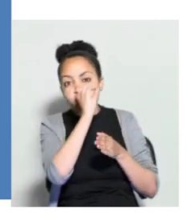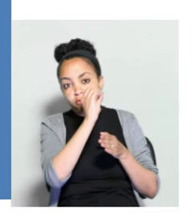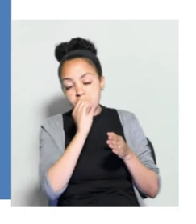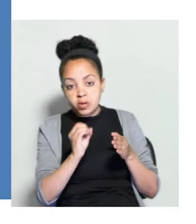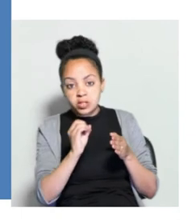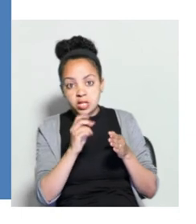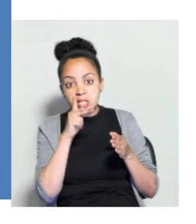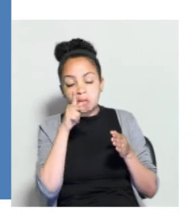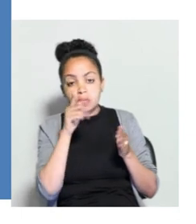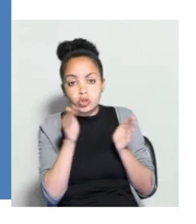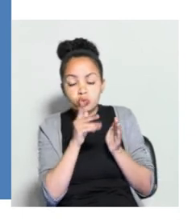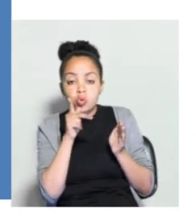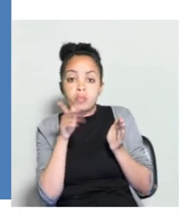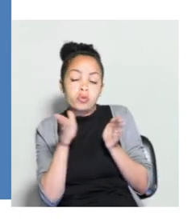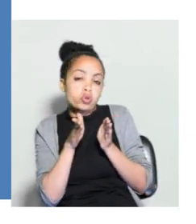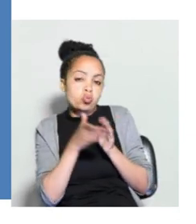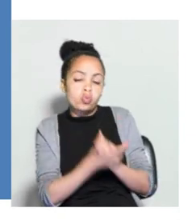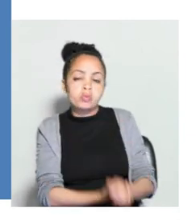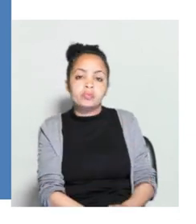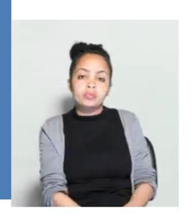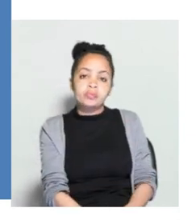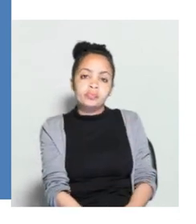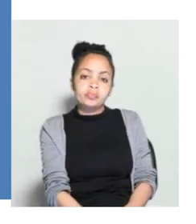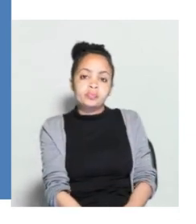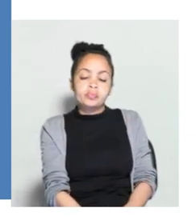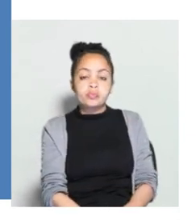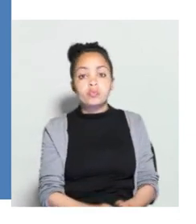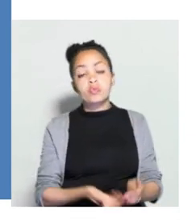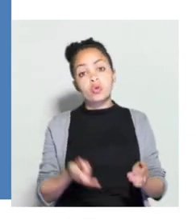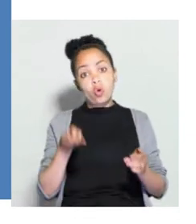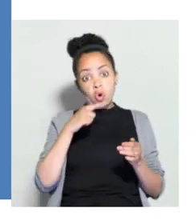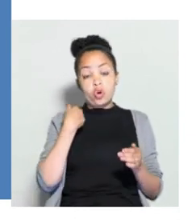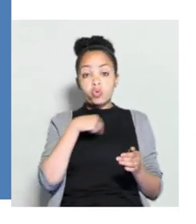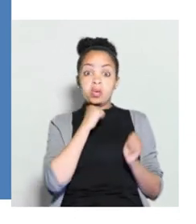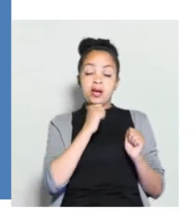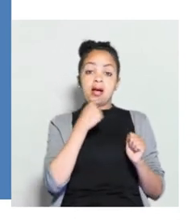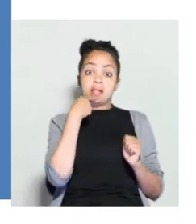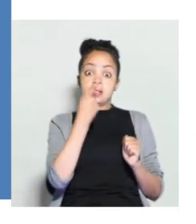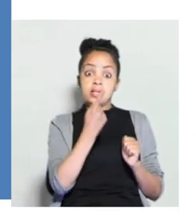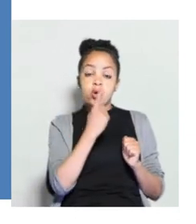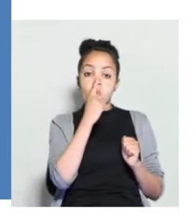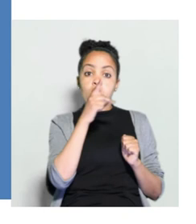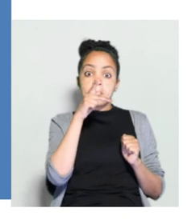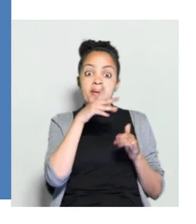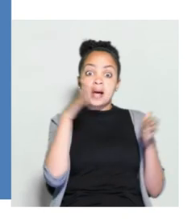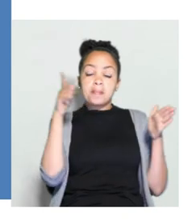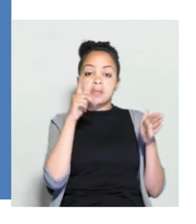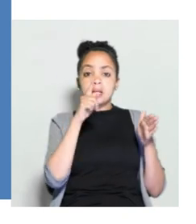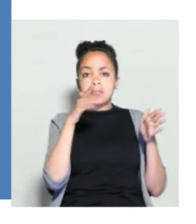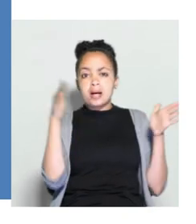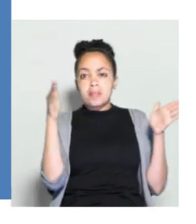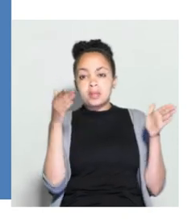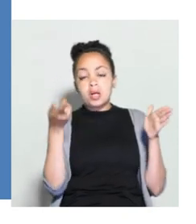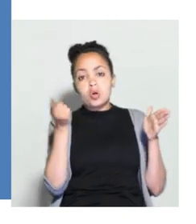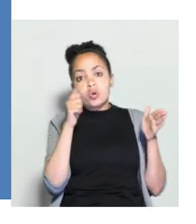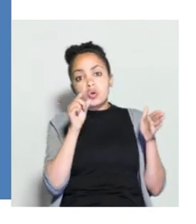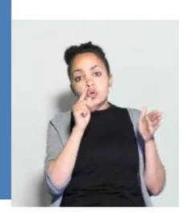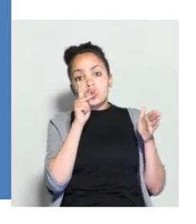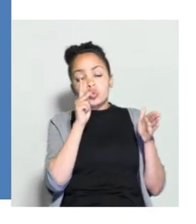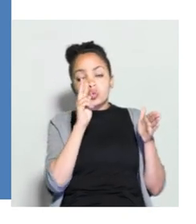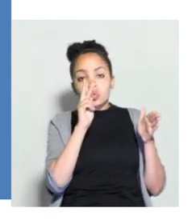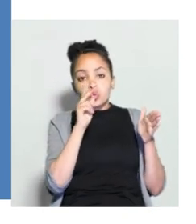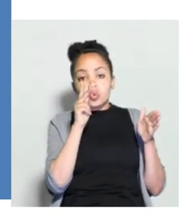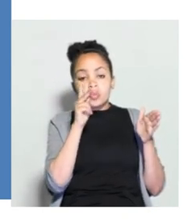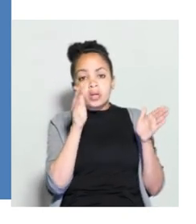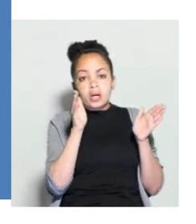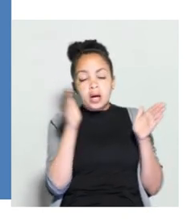25% P small, or we can say 1 P capital P capital, we can say 2 P capital